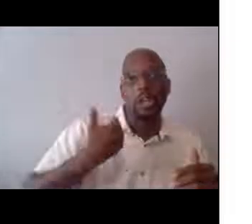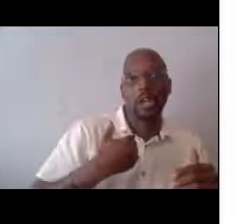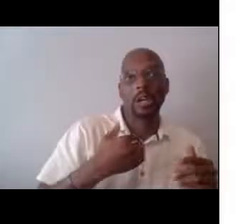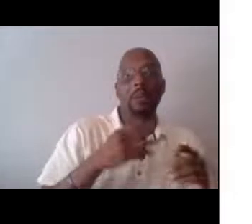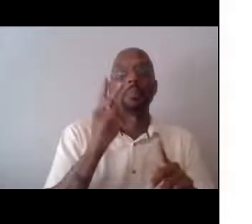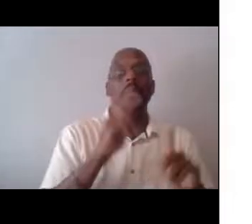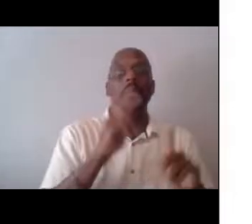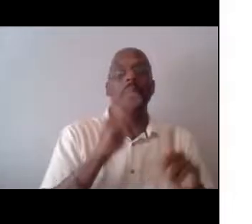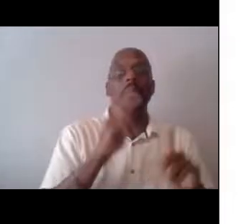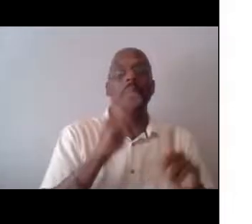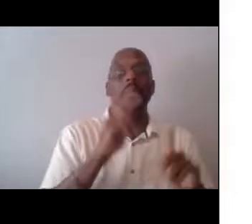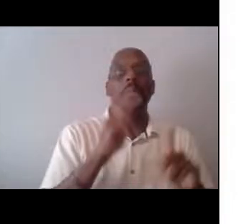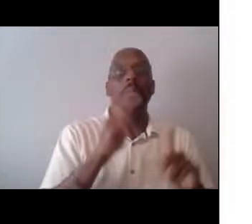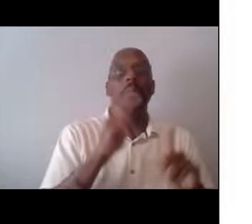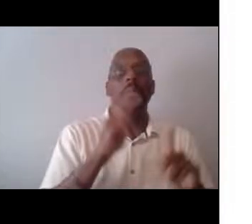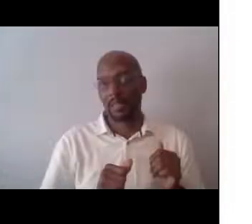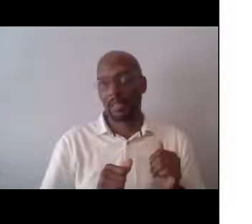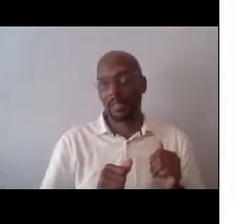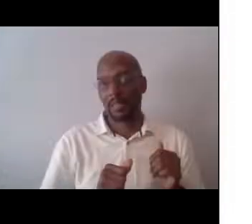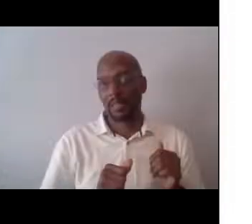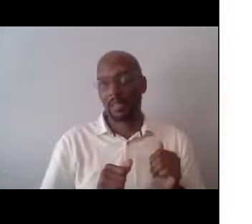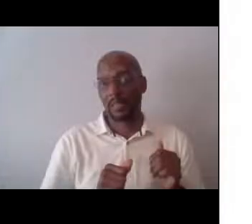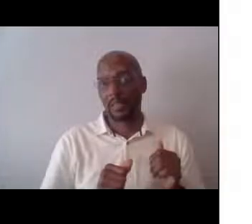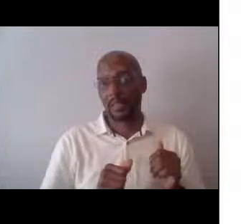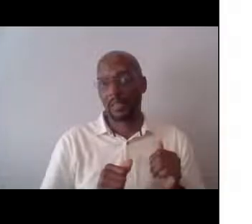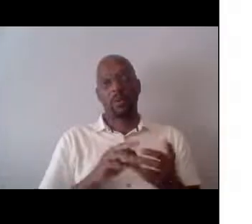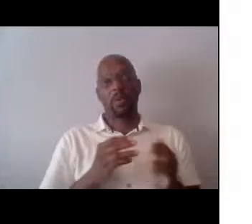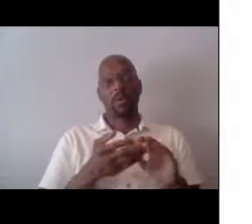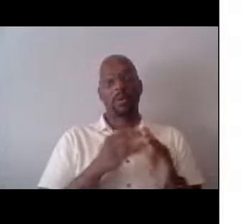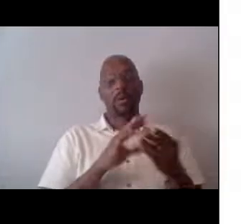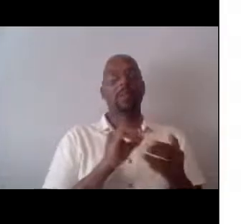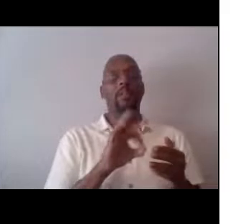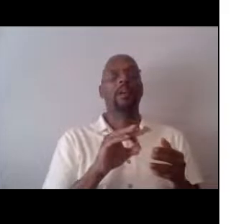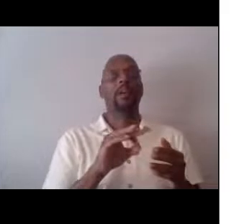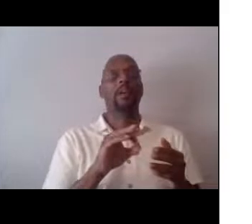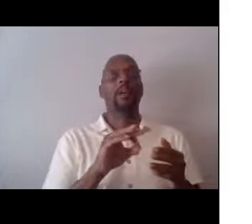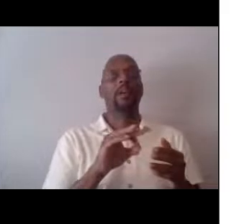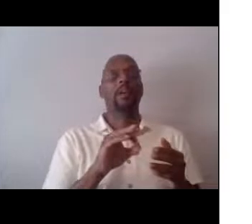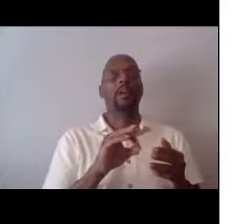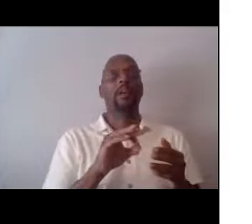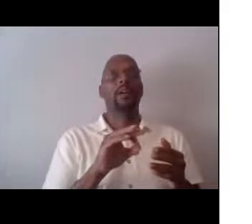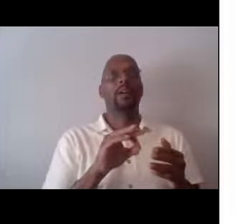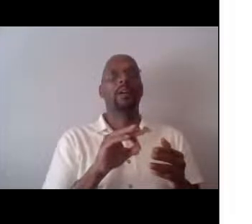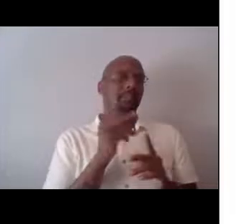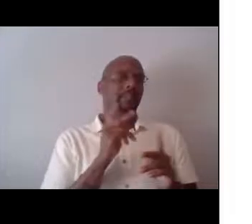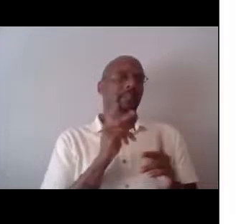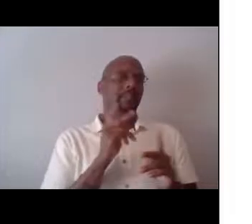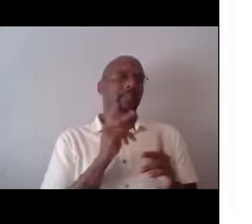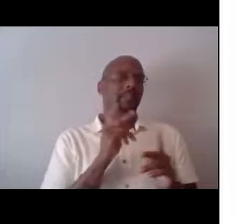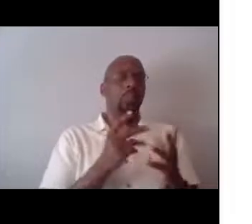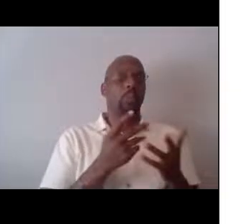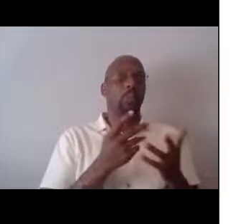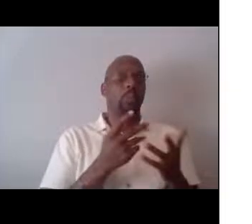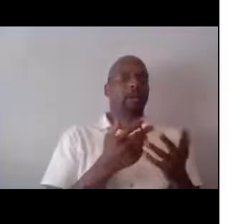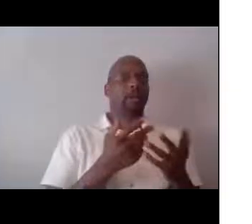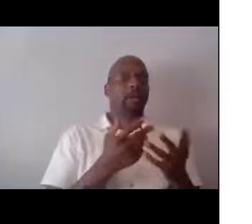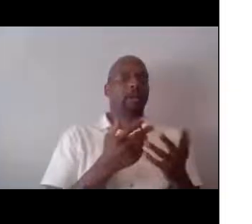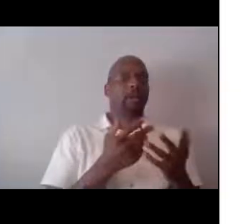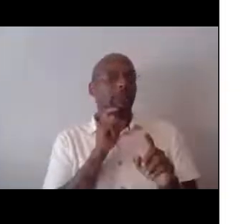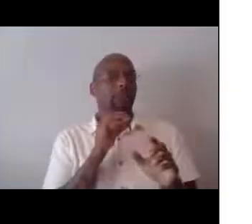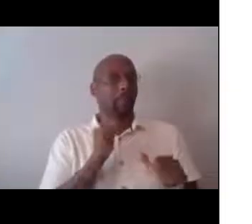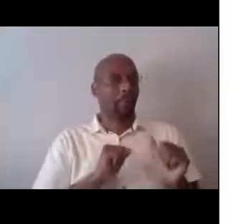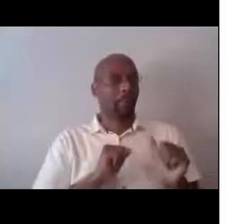BIPOC, and communities of color, people of marginalized genders or sexualities, priority populations as defined